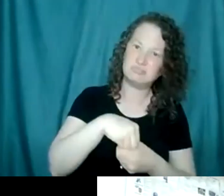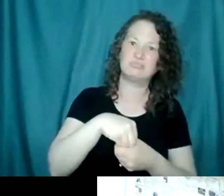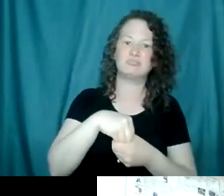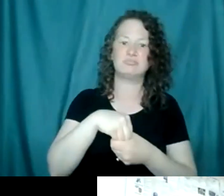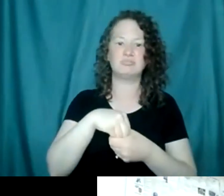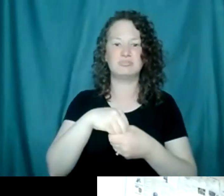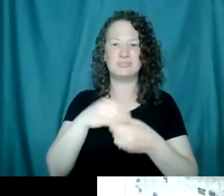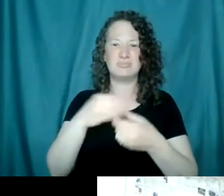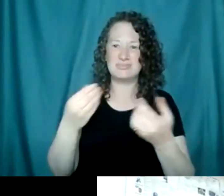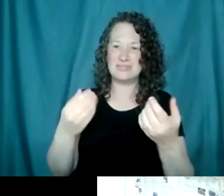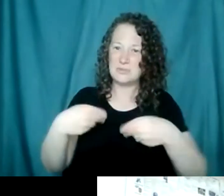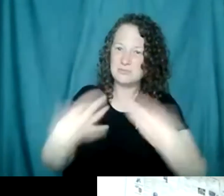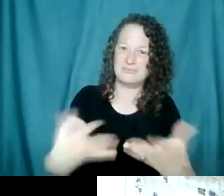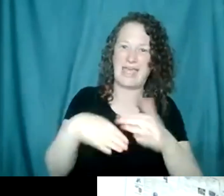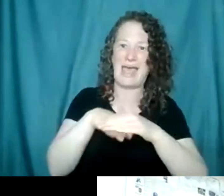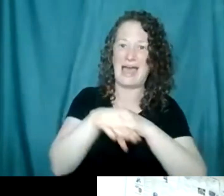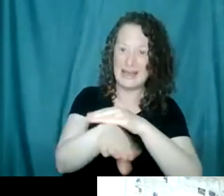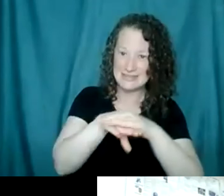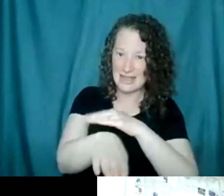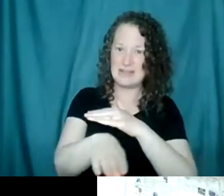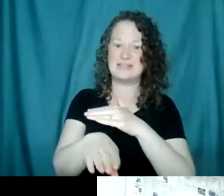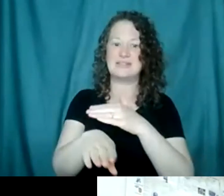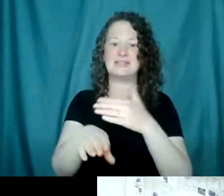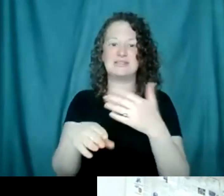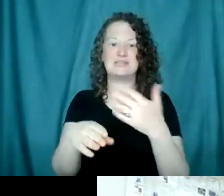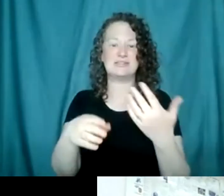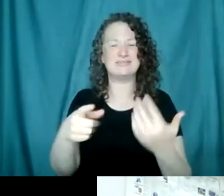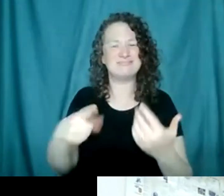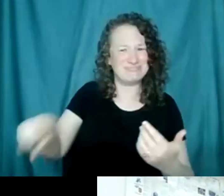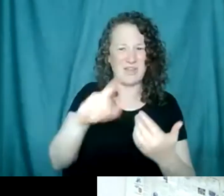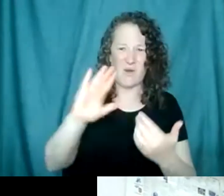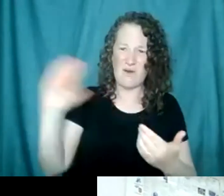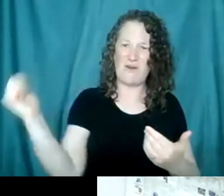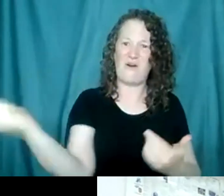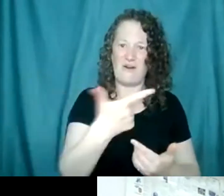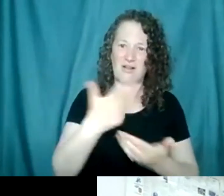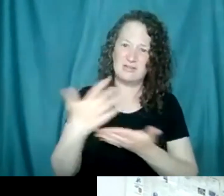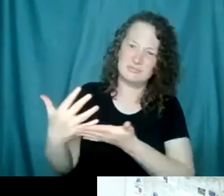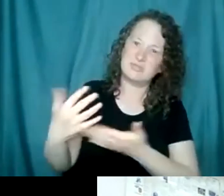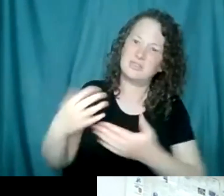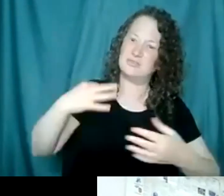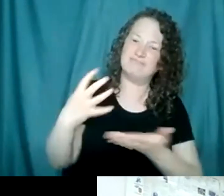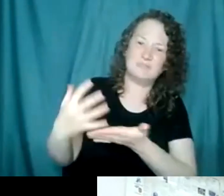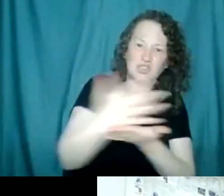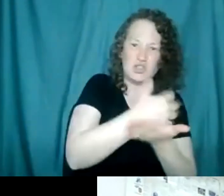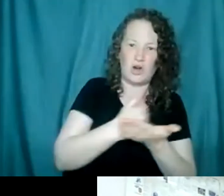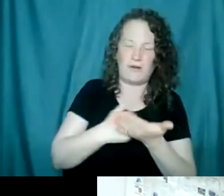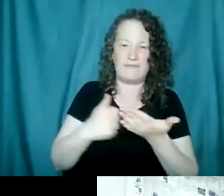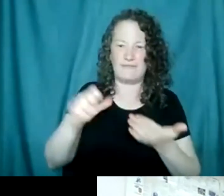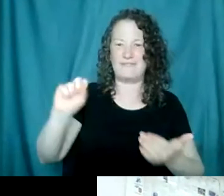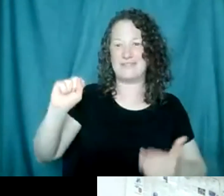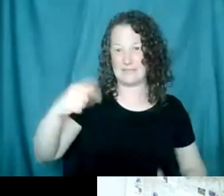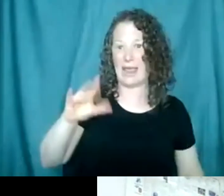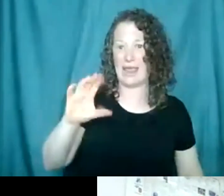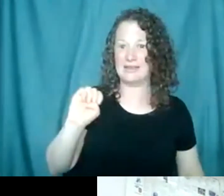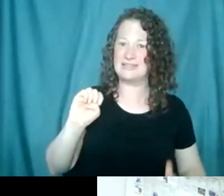have access to the space that they deserve to be in. And if we have the power and the privilege to make